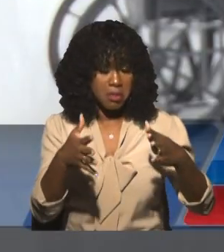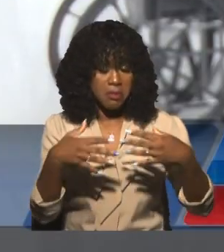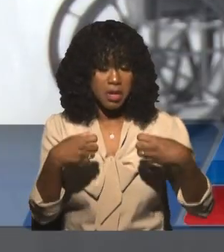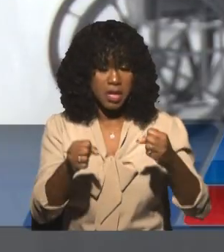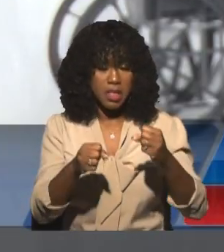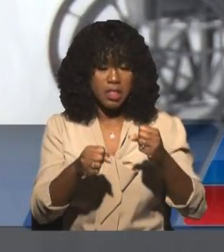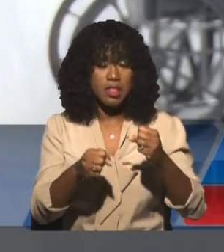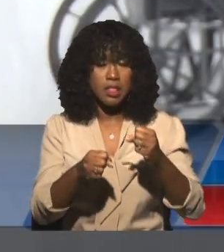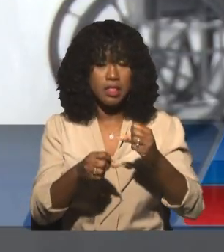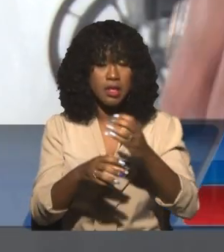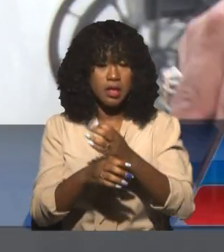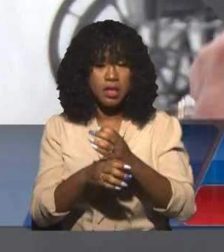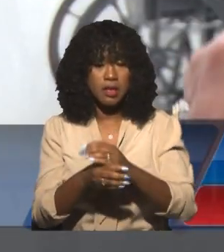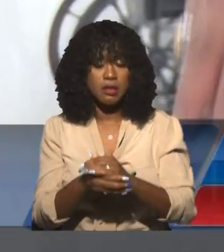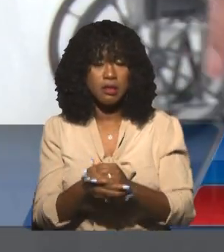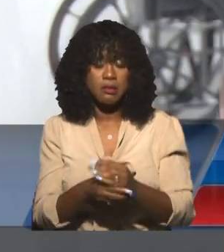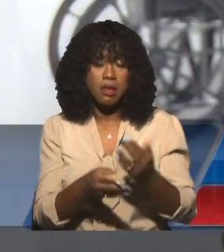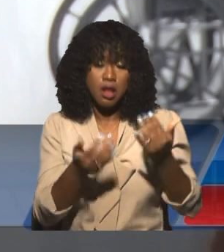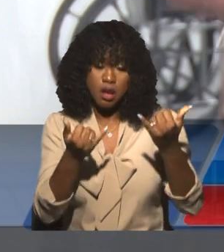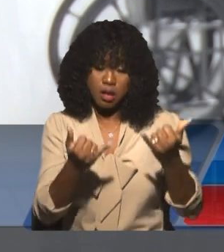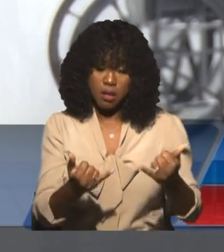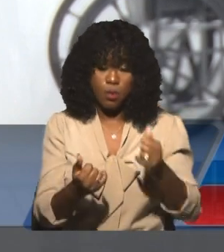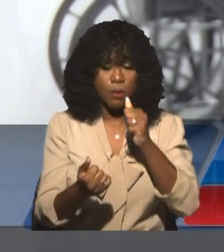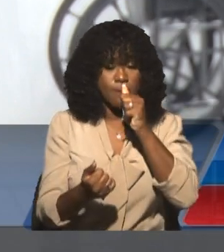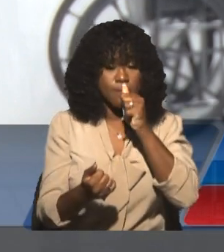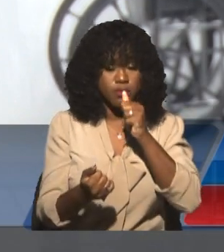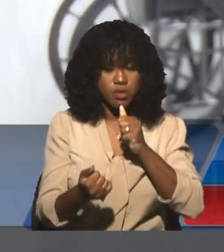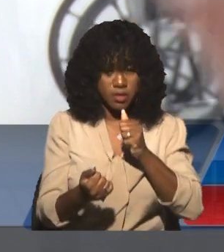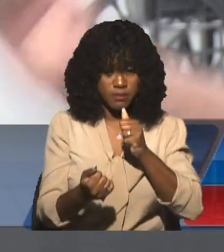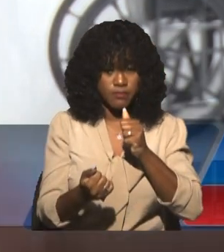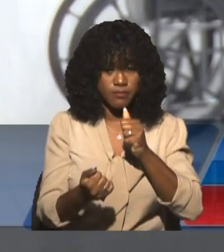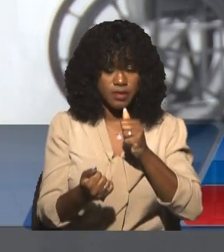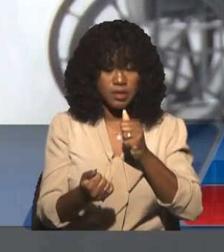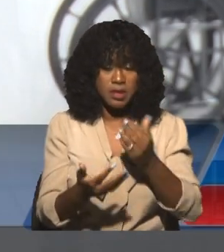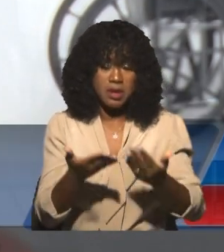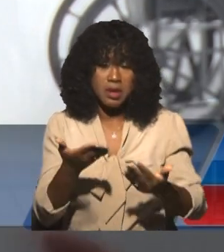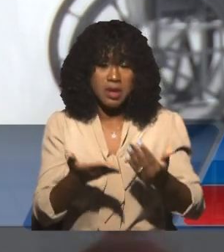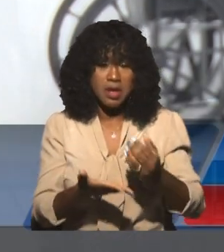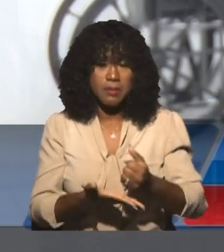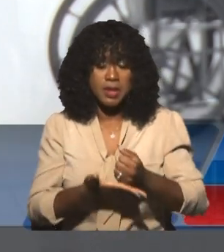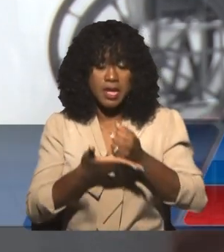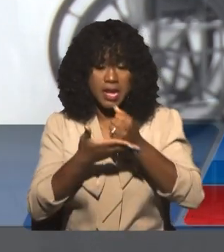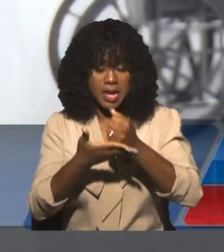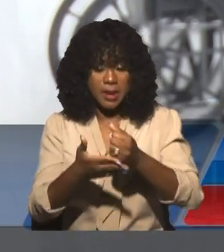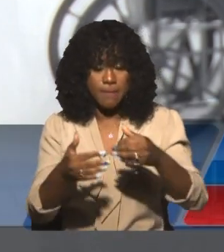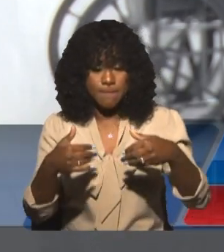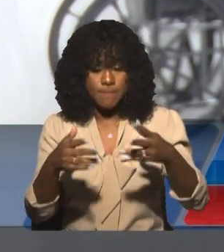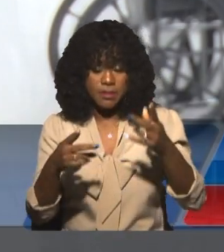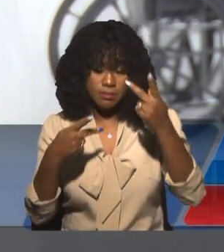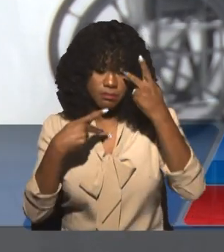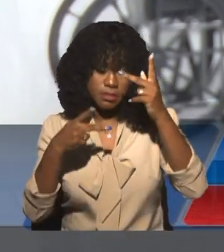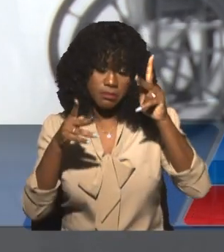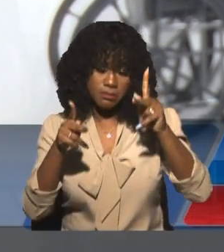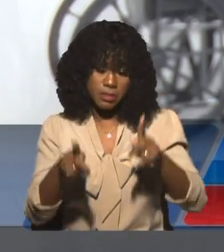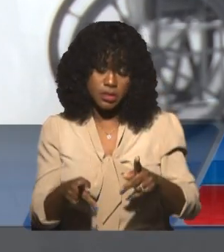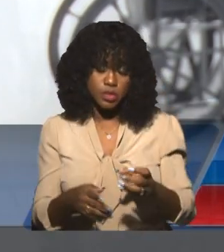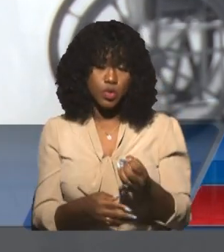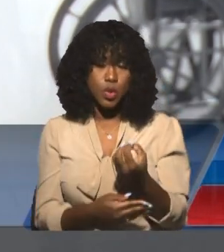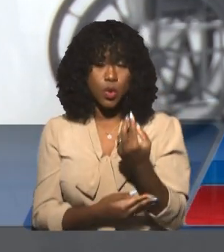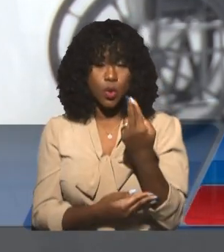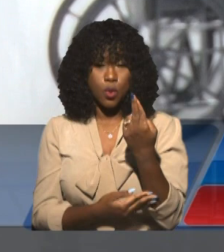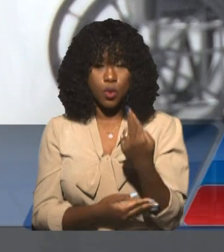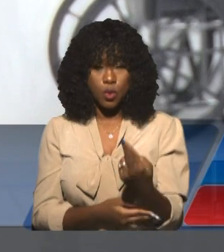we are remaining in the private location and that we assist public patients, or we